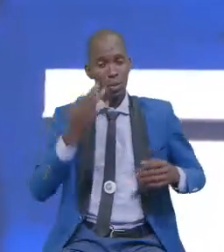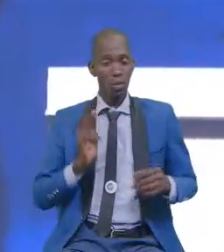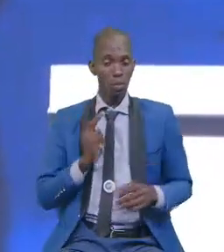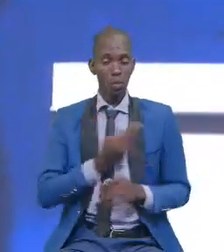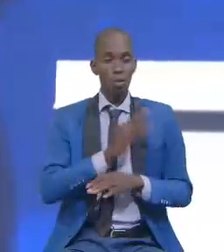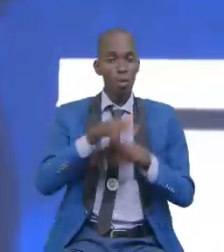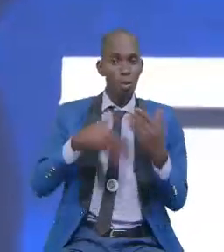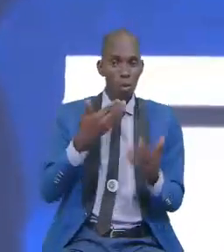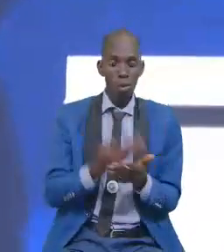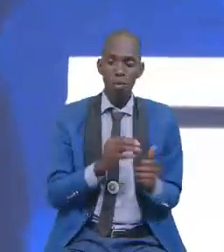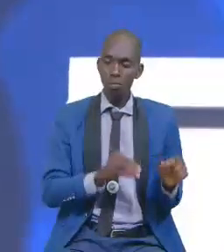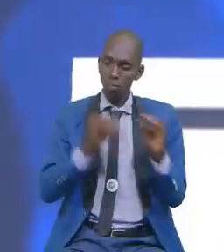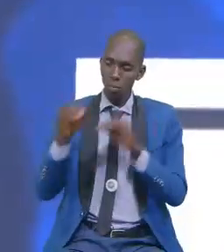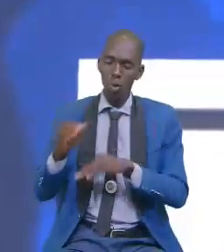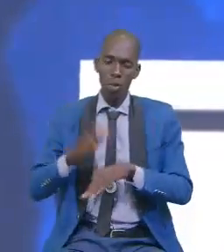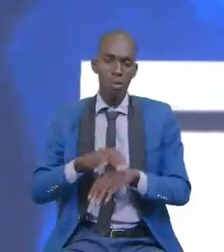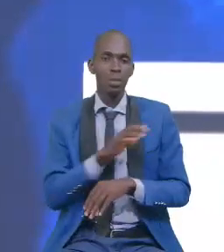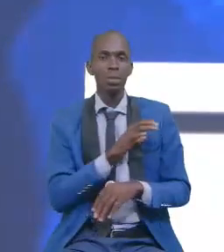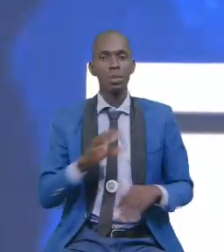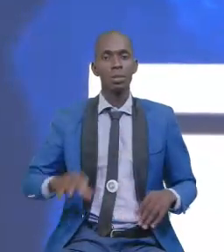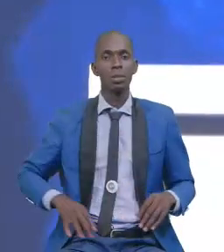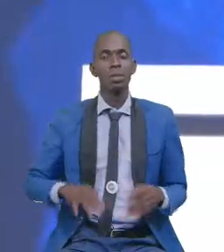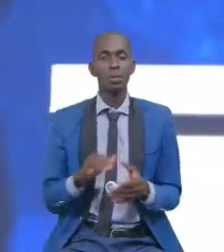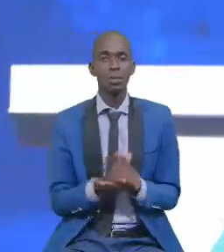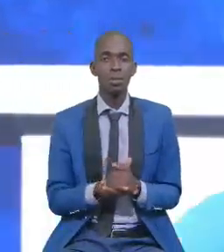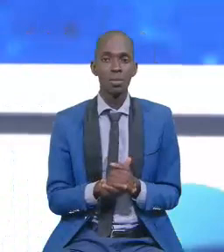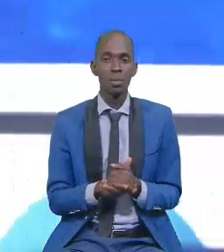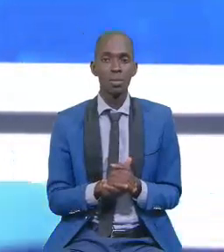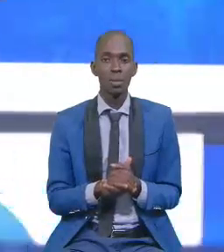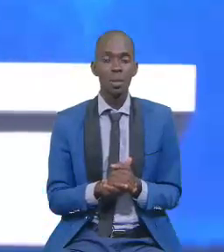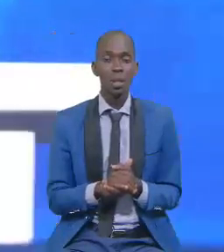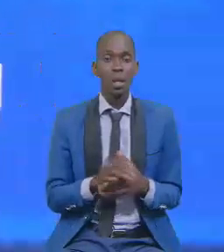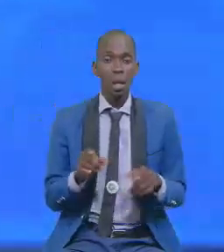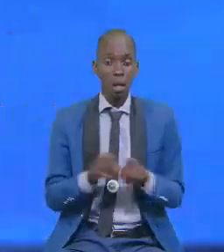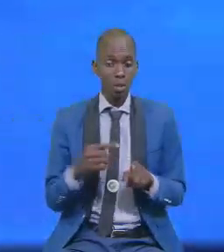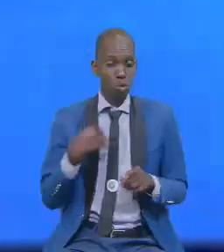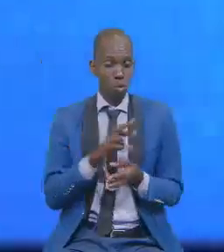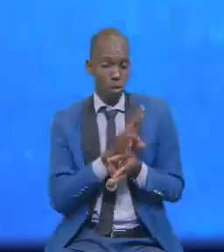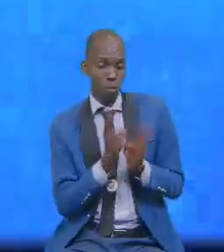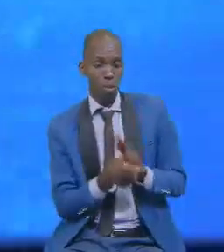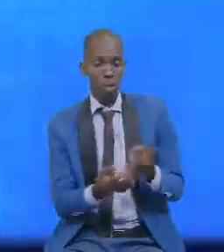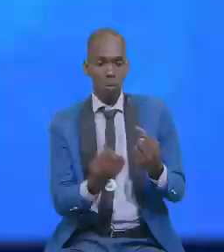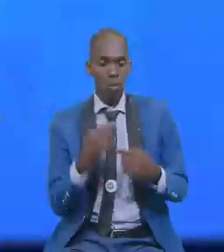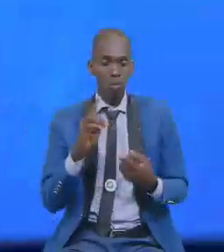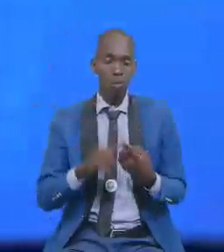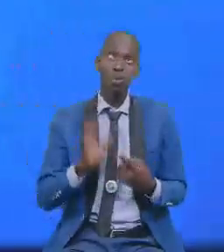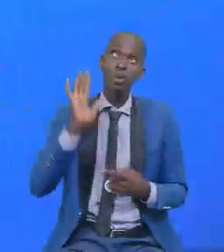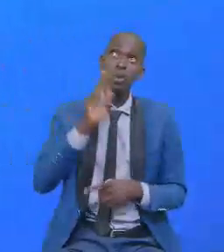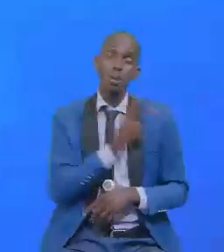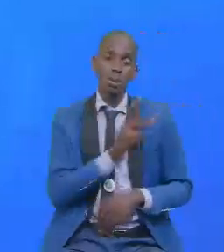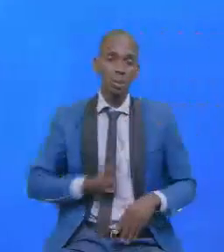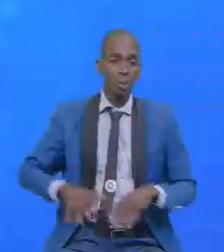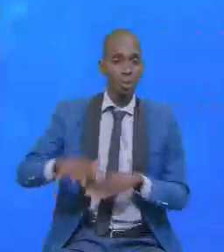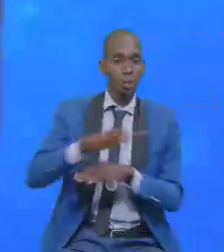all laid on him. As we repent and we come into the kingdom, and